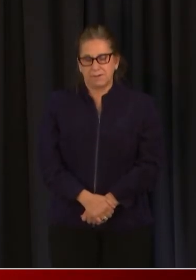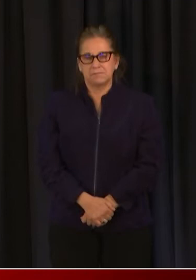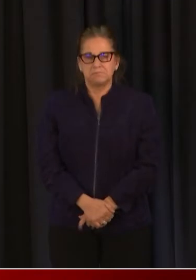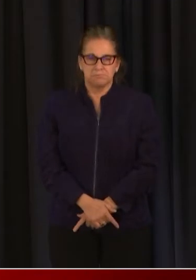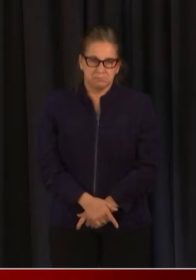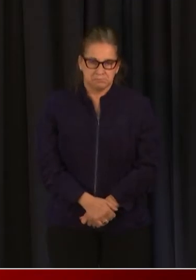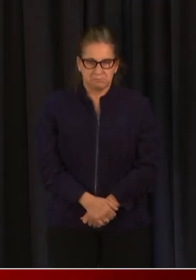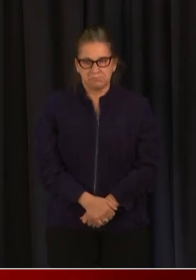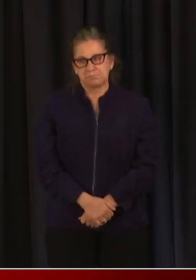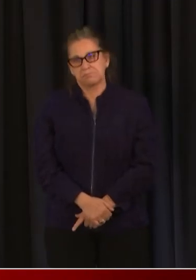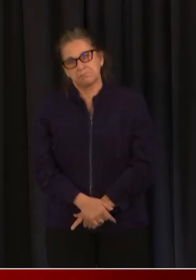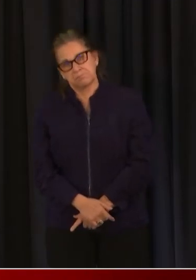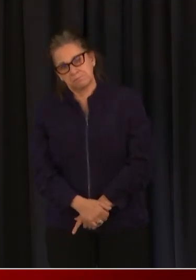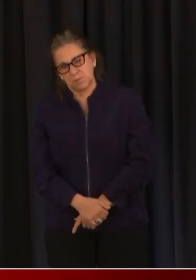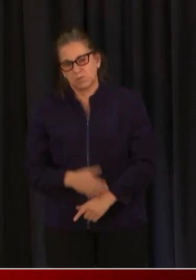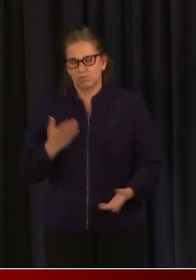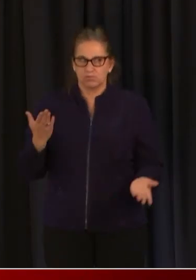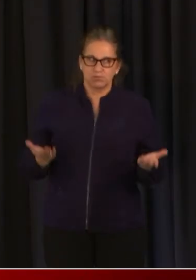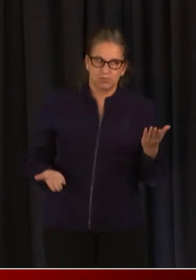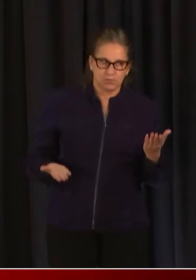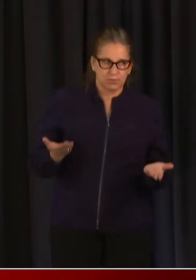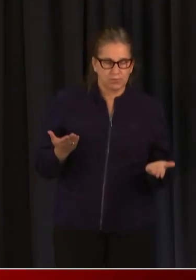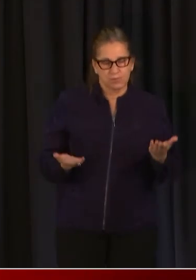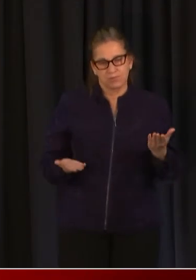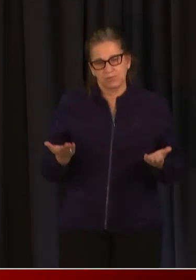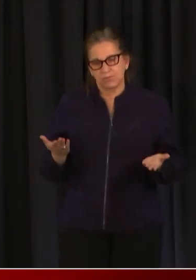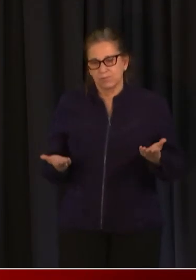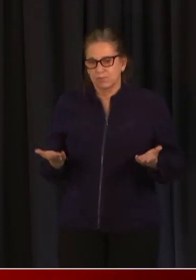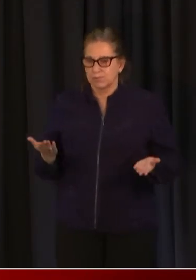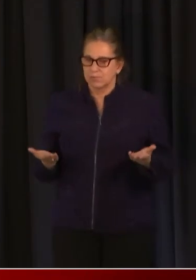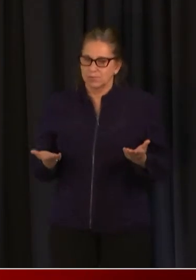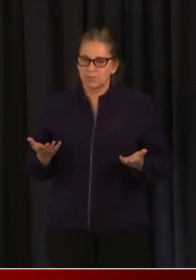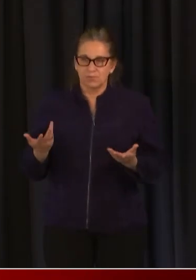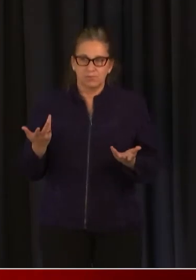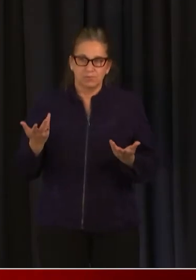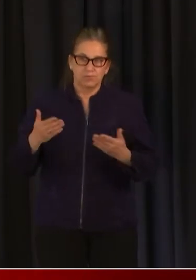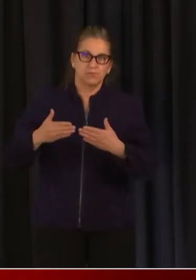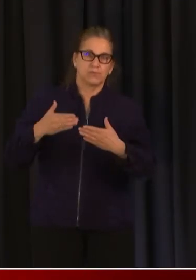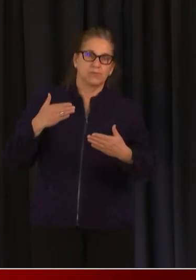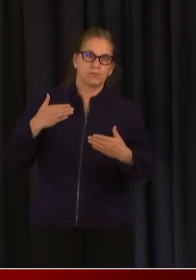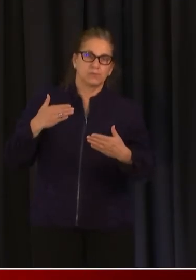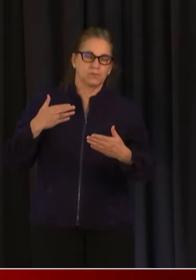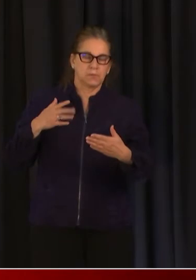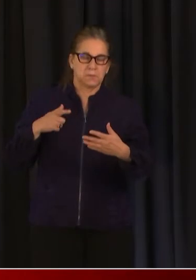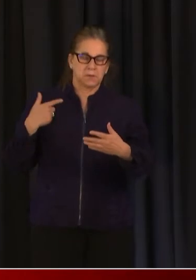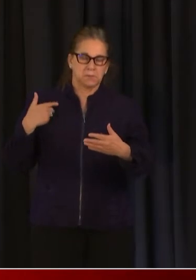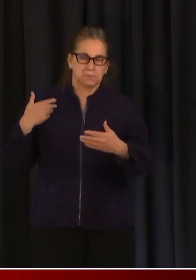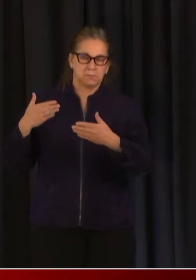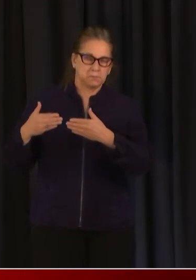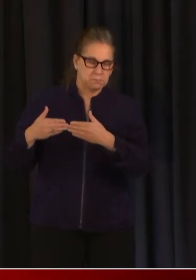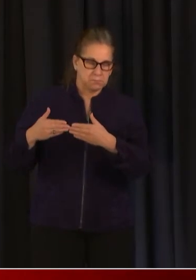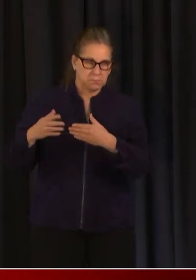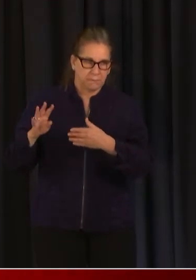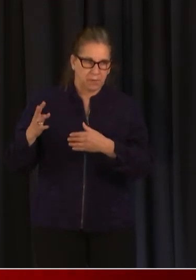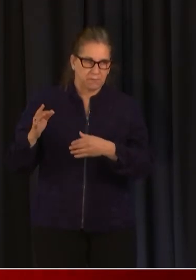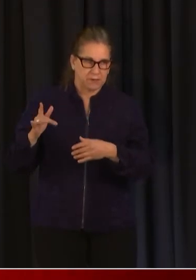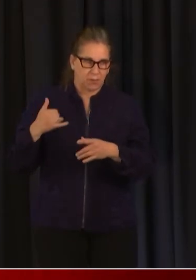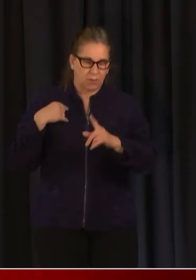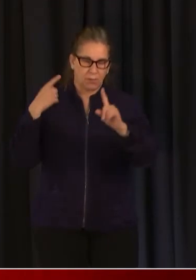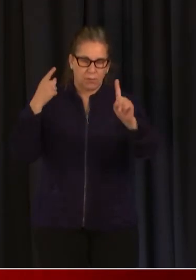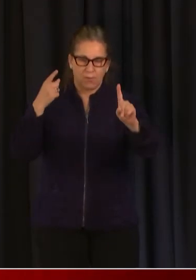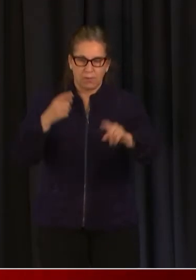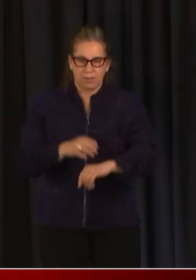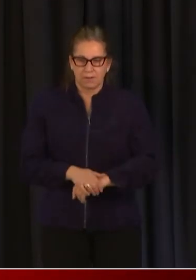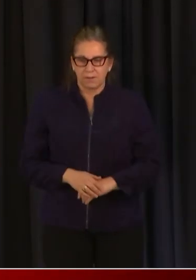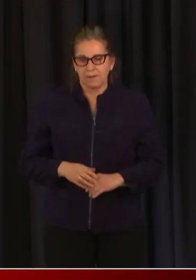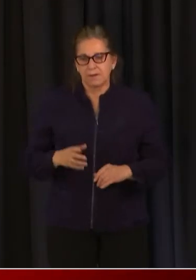But maybe, maybe it'll be even better. And there are small tweaks. We've,